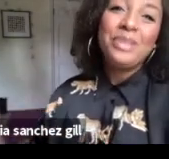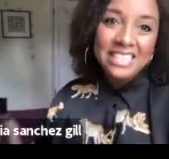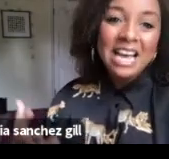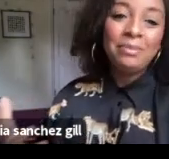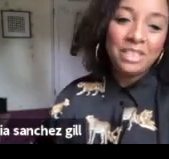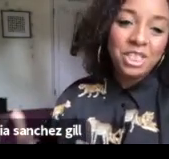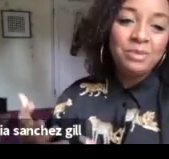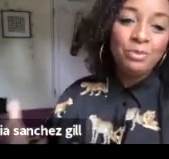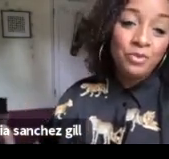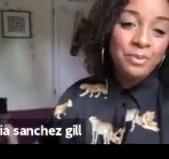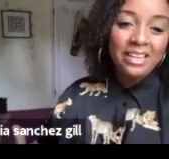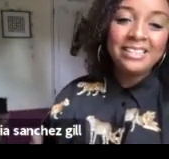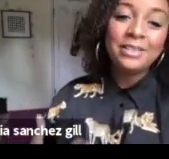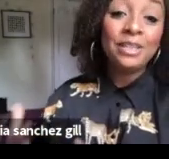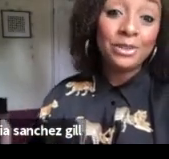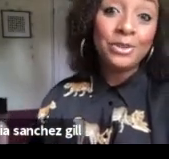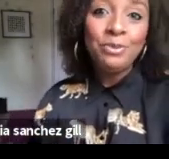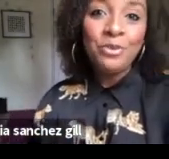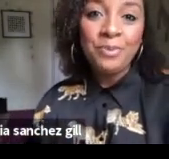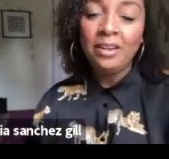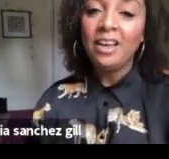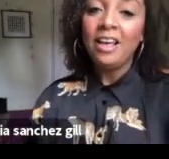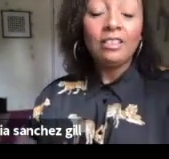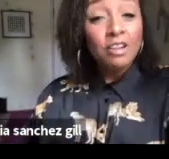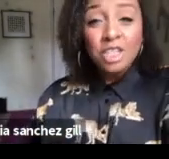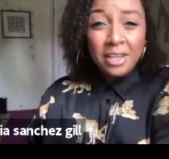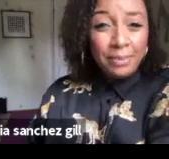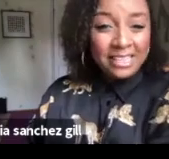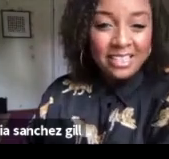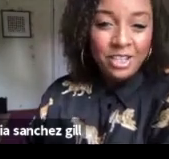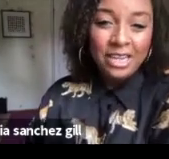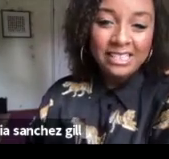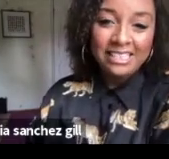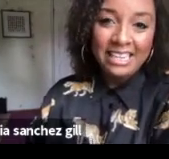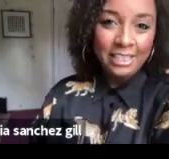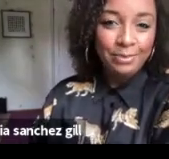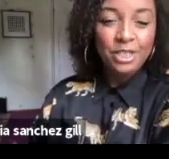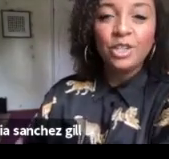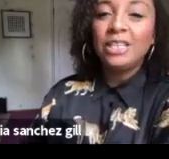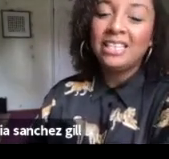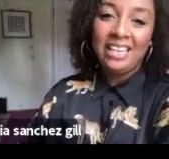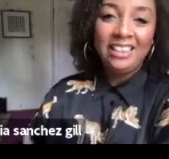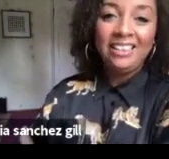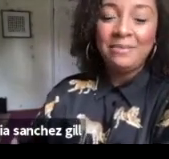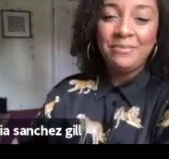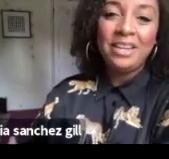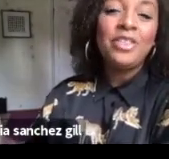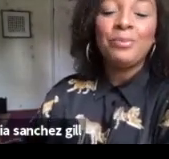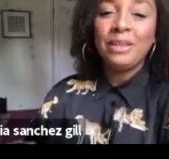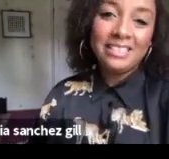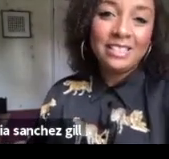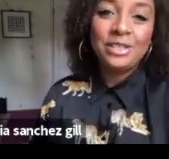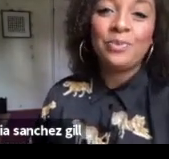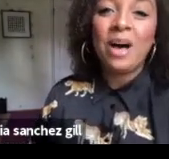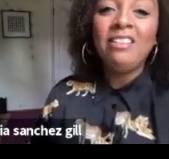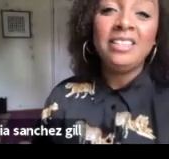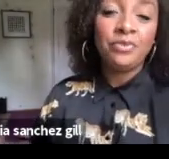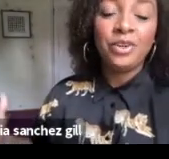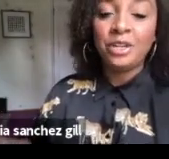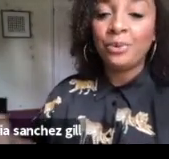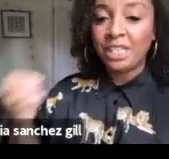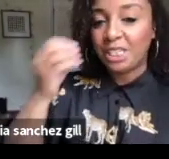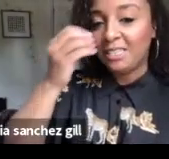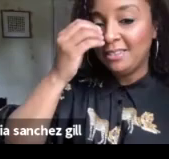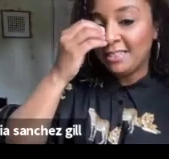and prison abolition movement is a political movement largely based in the United States, but certainly in other places as well in